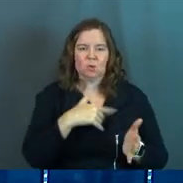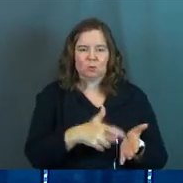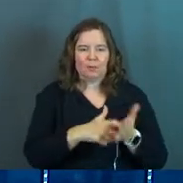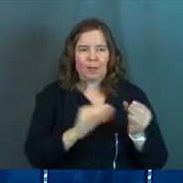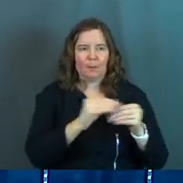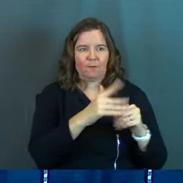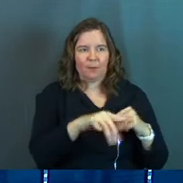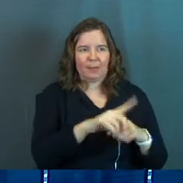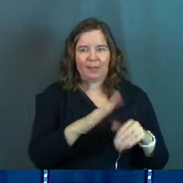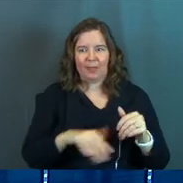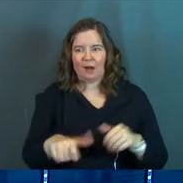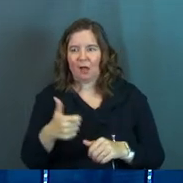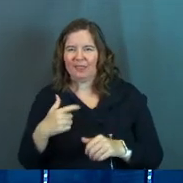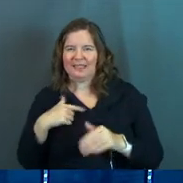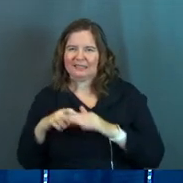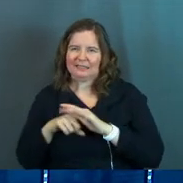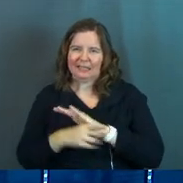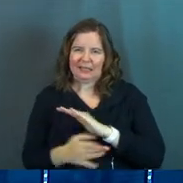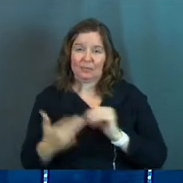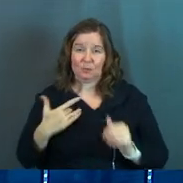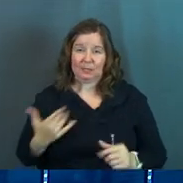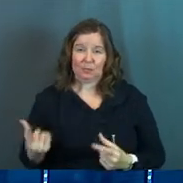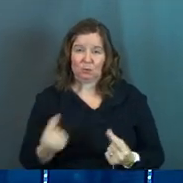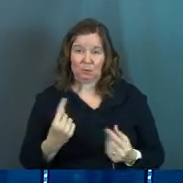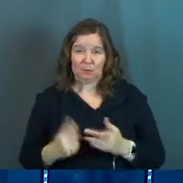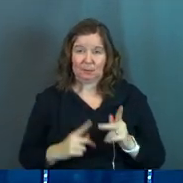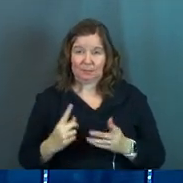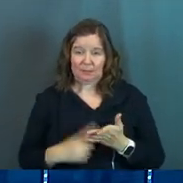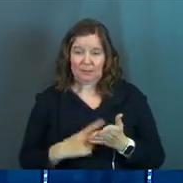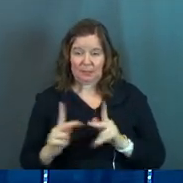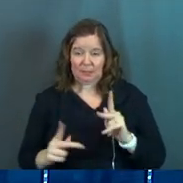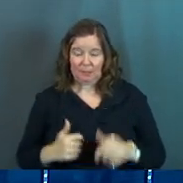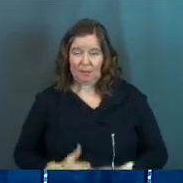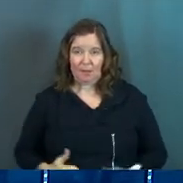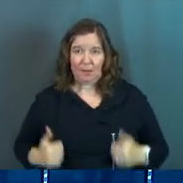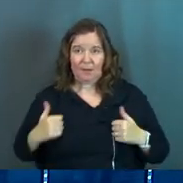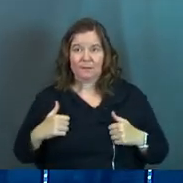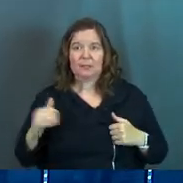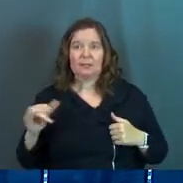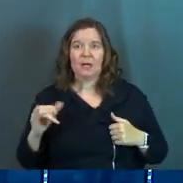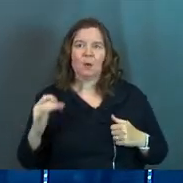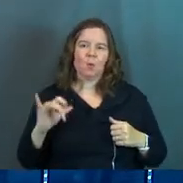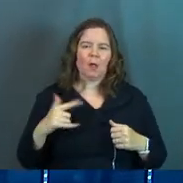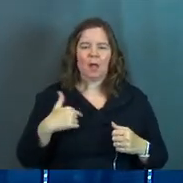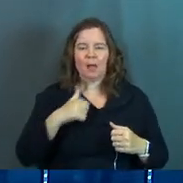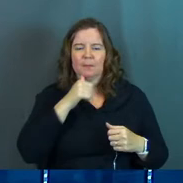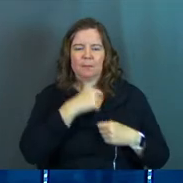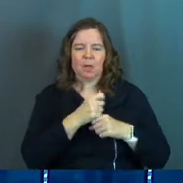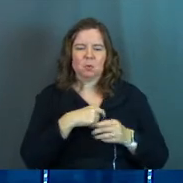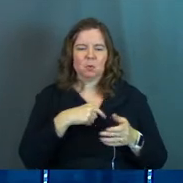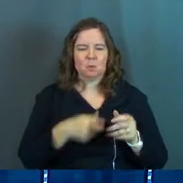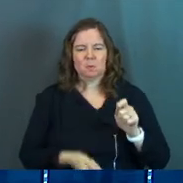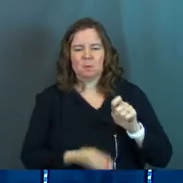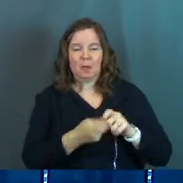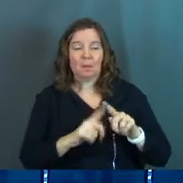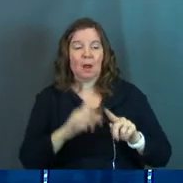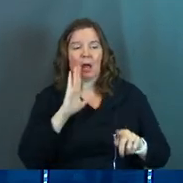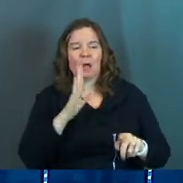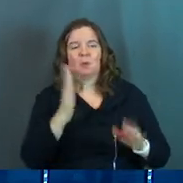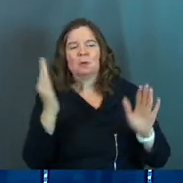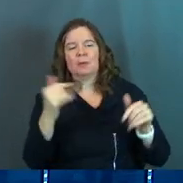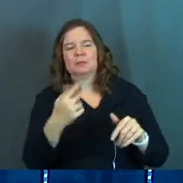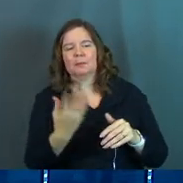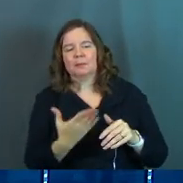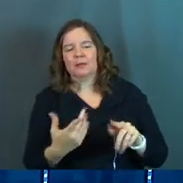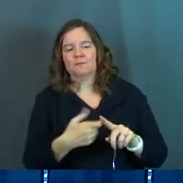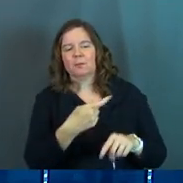you do from others. This is a sneaky little thing that we do sometimes to the people in our life. It's like, well, I'm not going to make you pay, but I'm going to